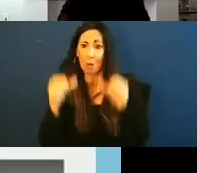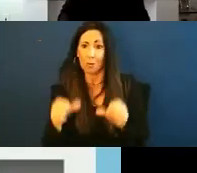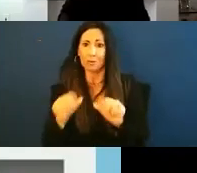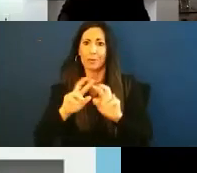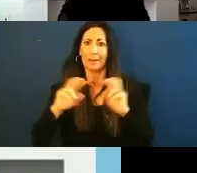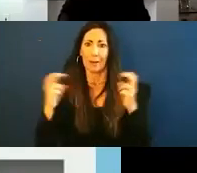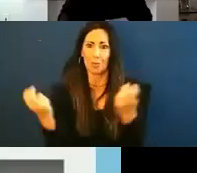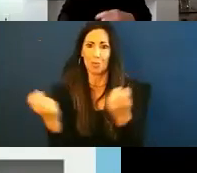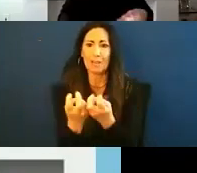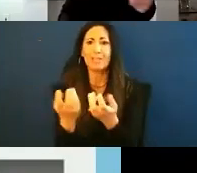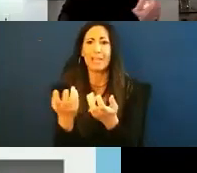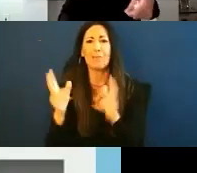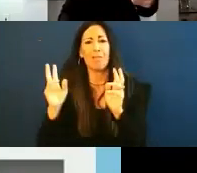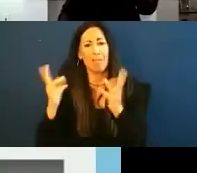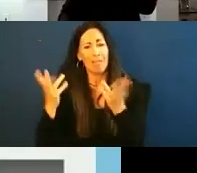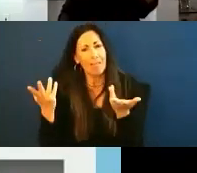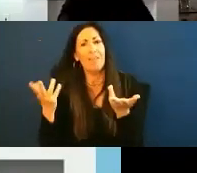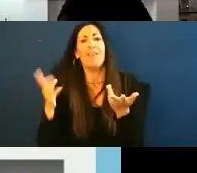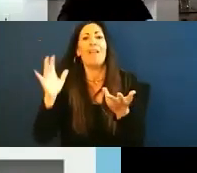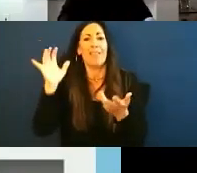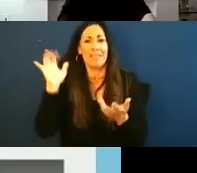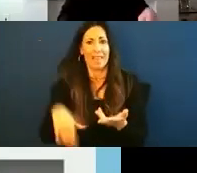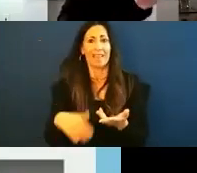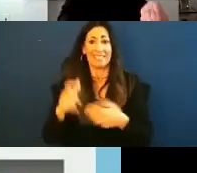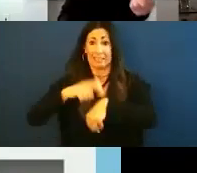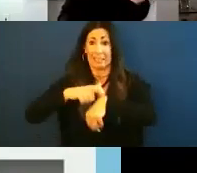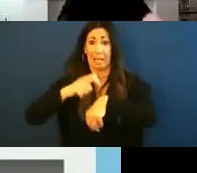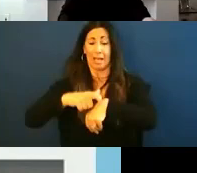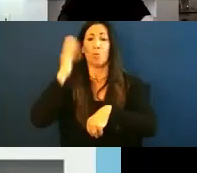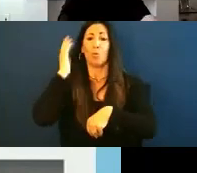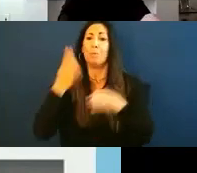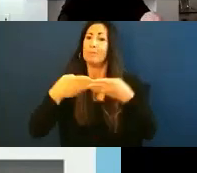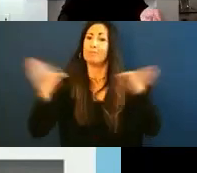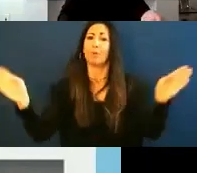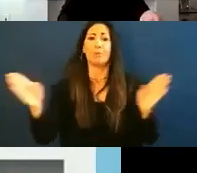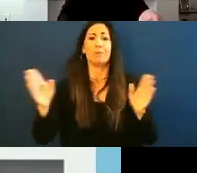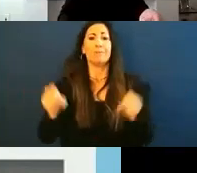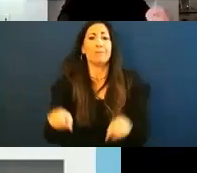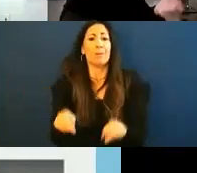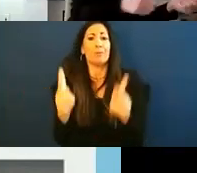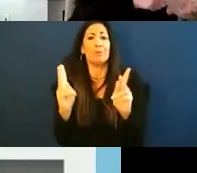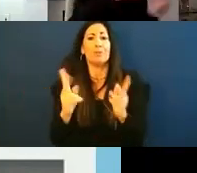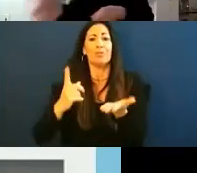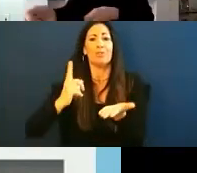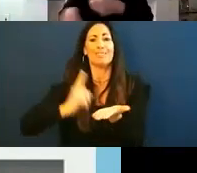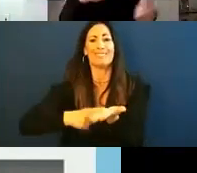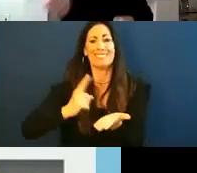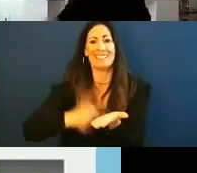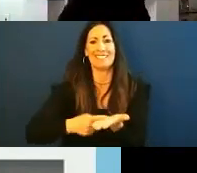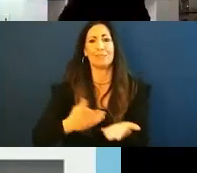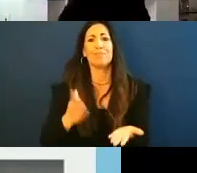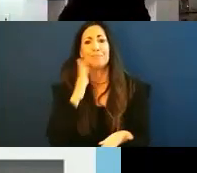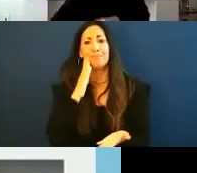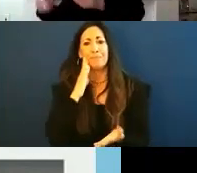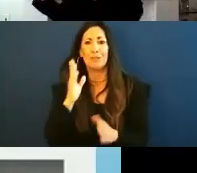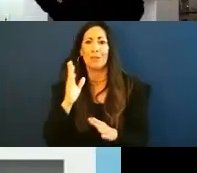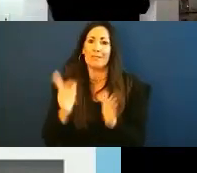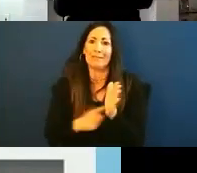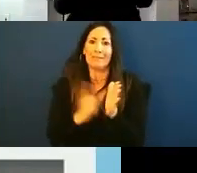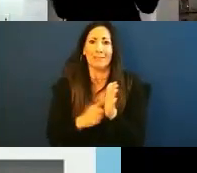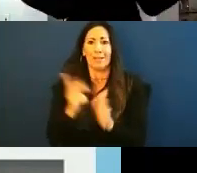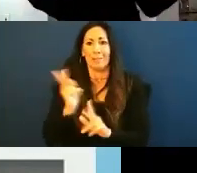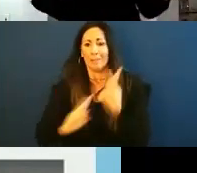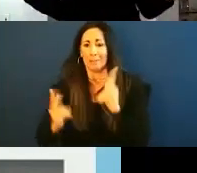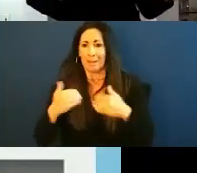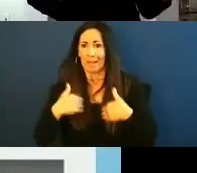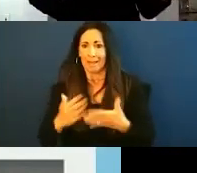an opportunity for a discussion? That is true. Sometimes we know people have a handout. Sometimes we know